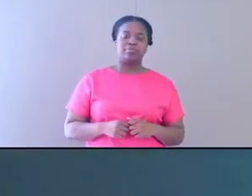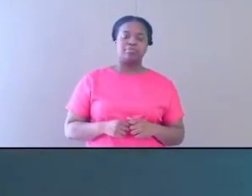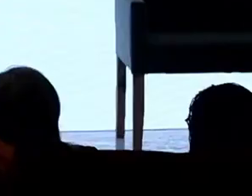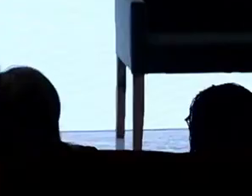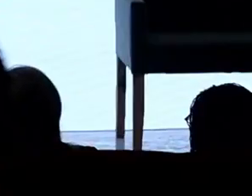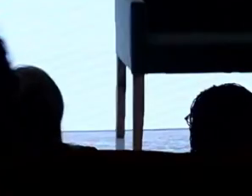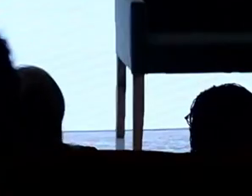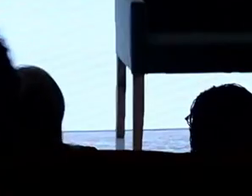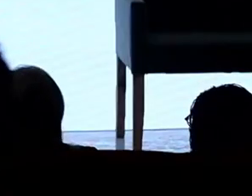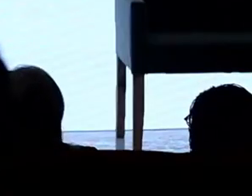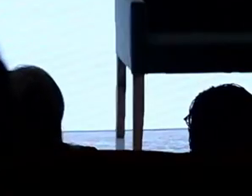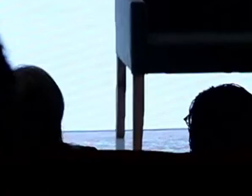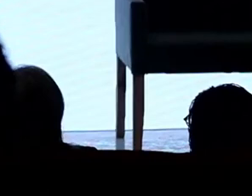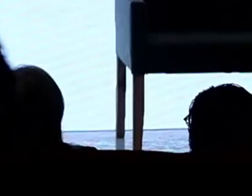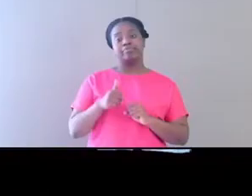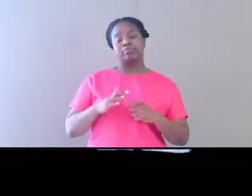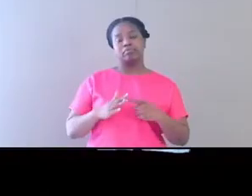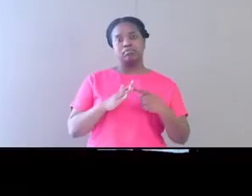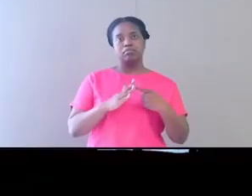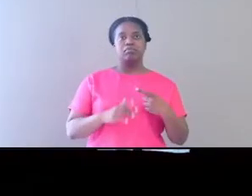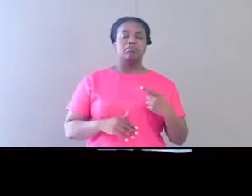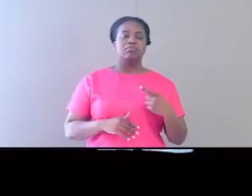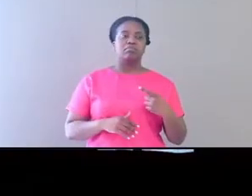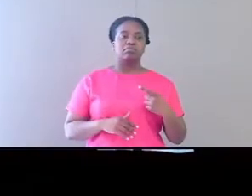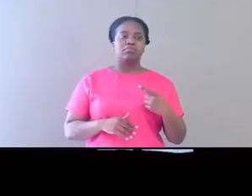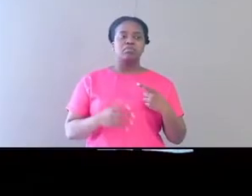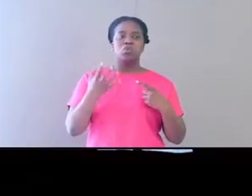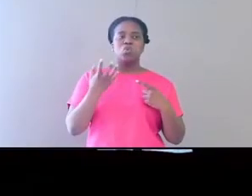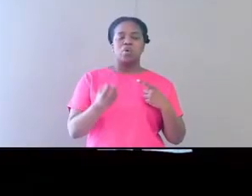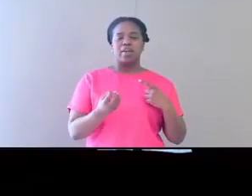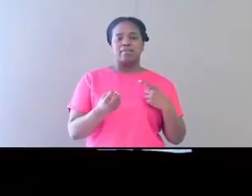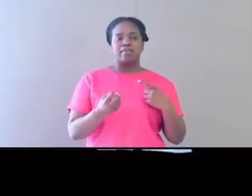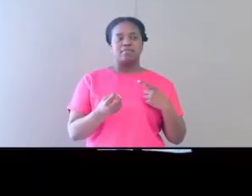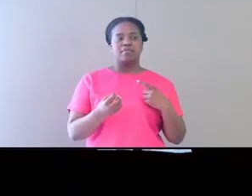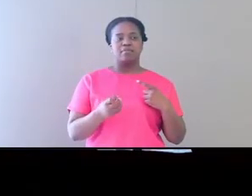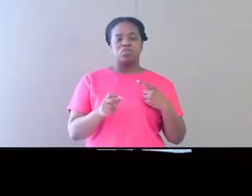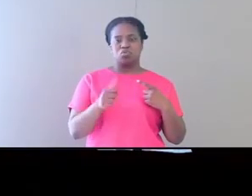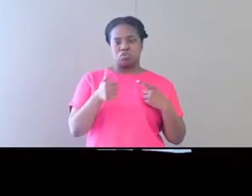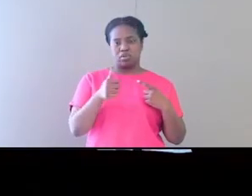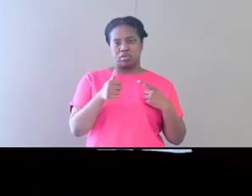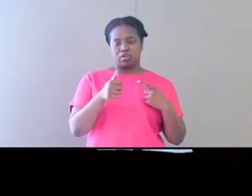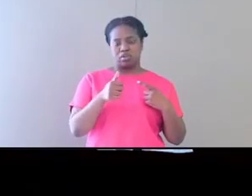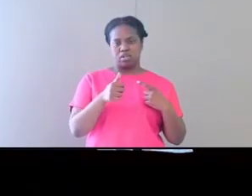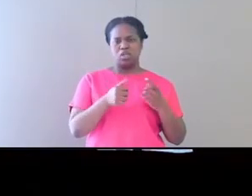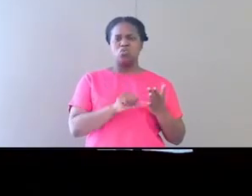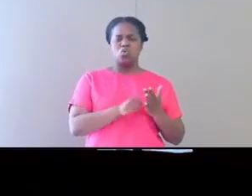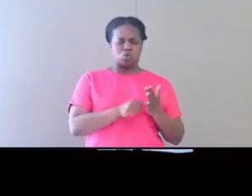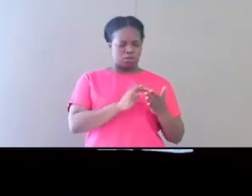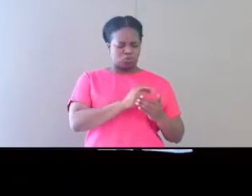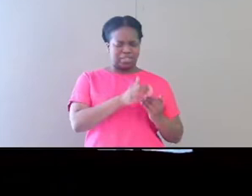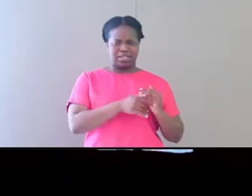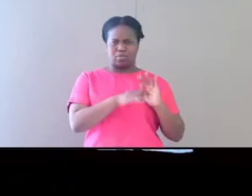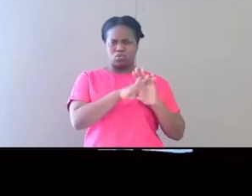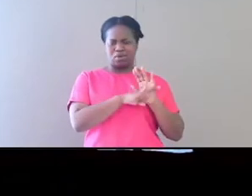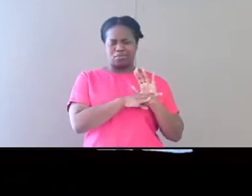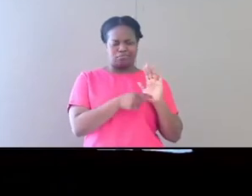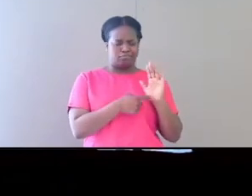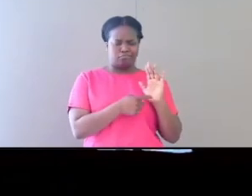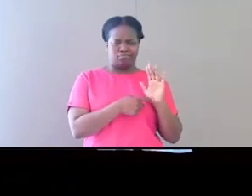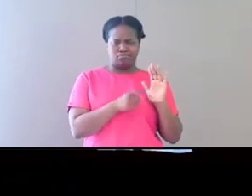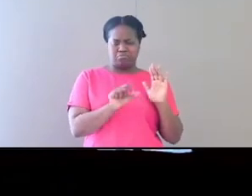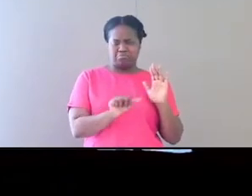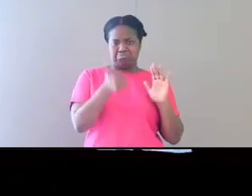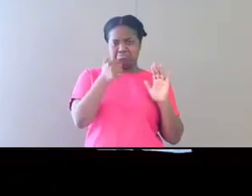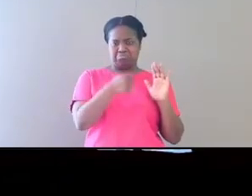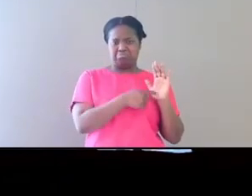So firstly, just to make the point, we've got a very strong social protection program. It's perhaps one of the, it's perhaps one of the